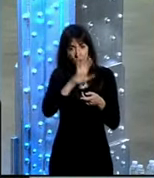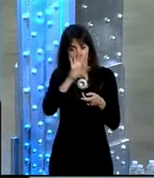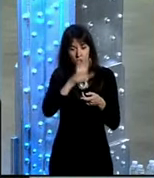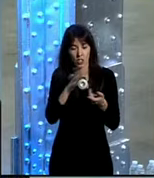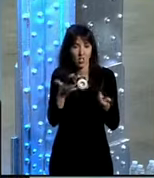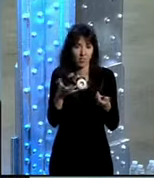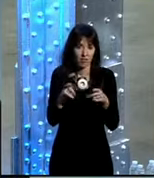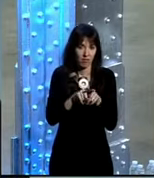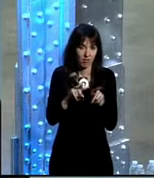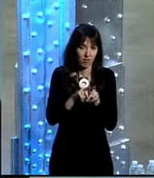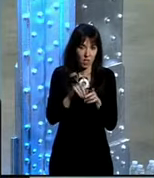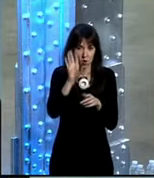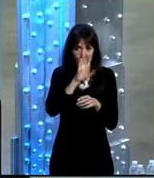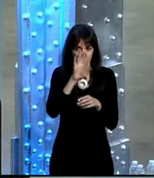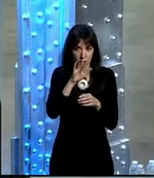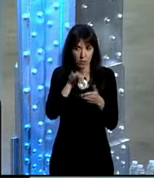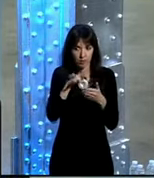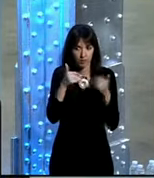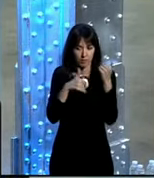saying. Curiosity